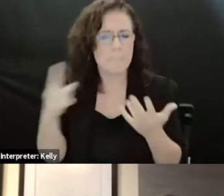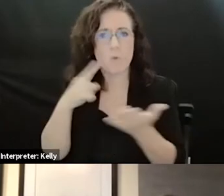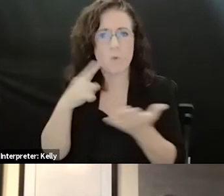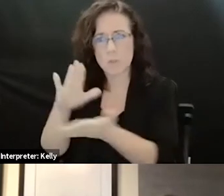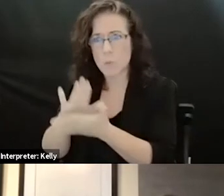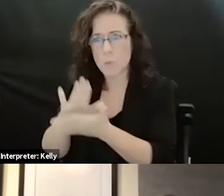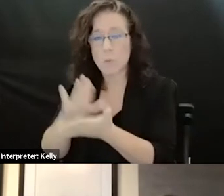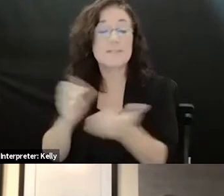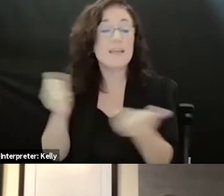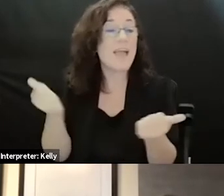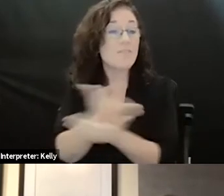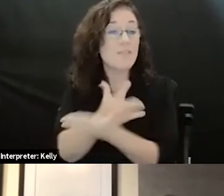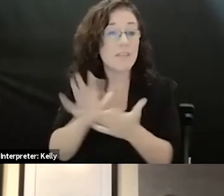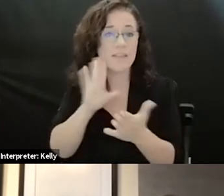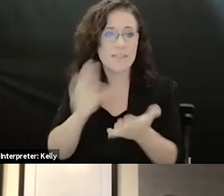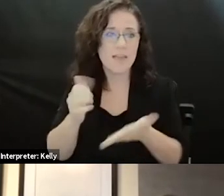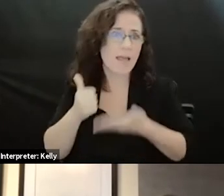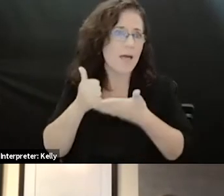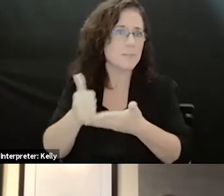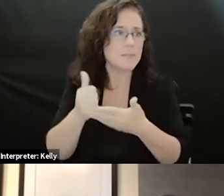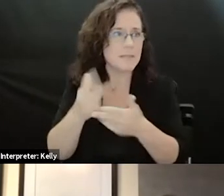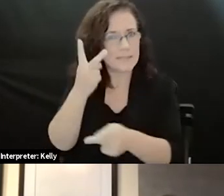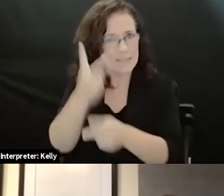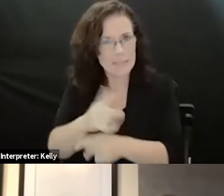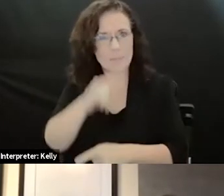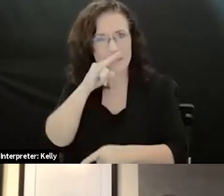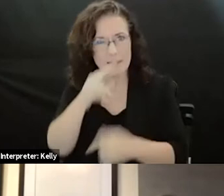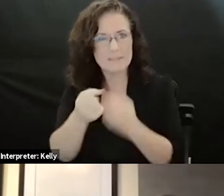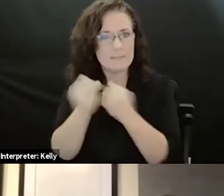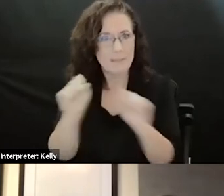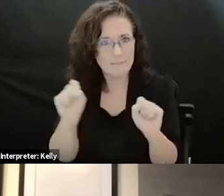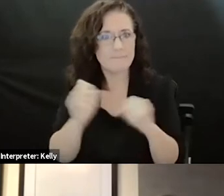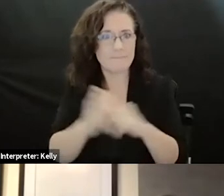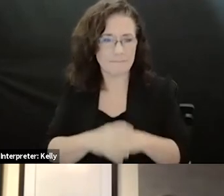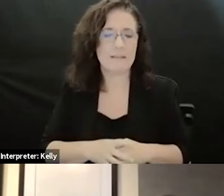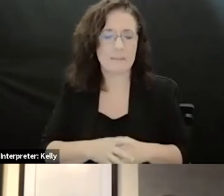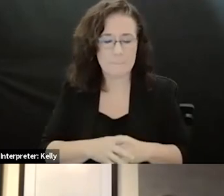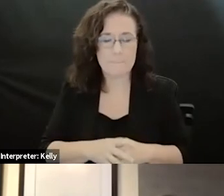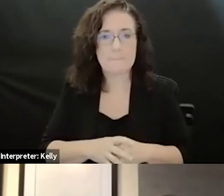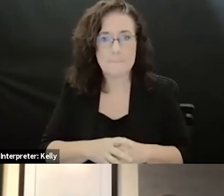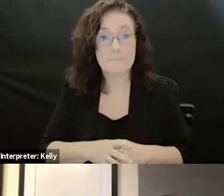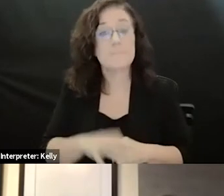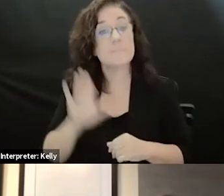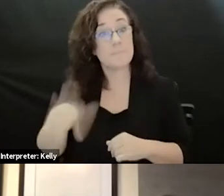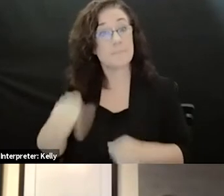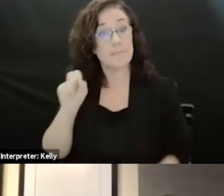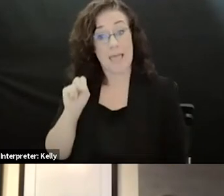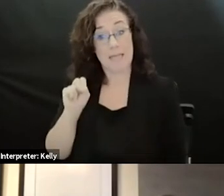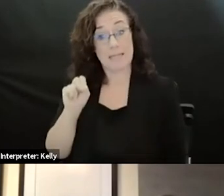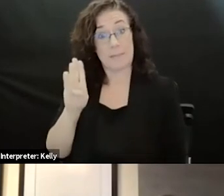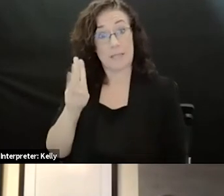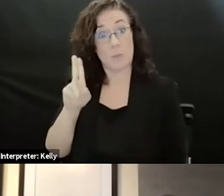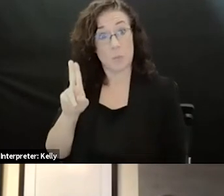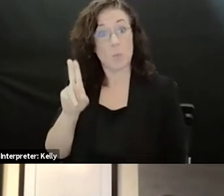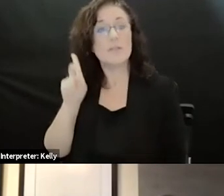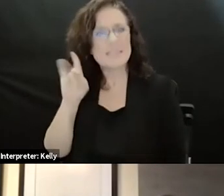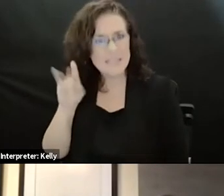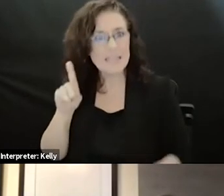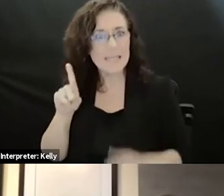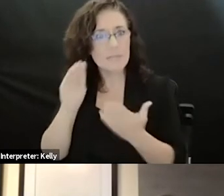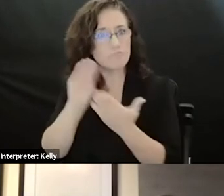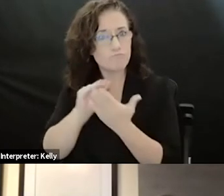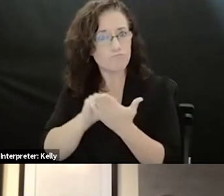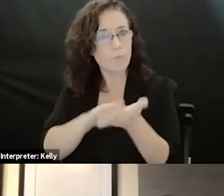kids safe so yes the safety plan but i would say to you sp unified did prepare for waiver and all those things that were